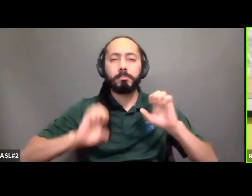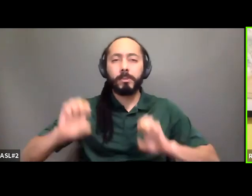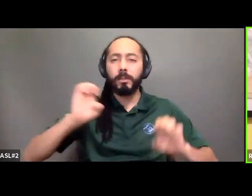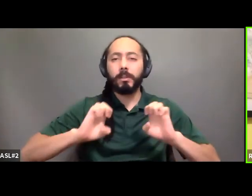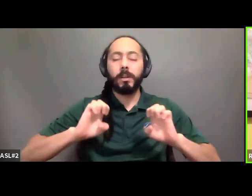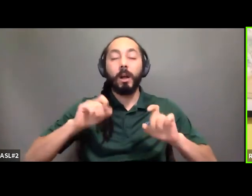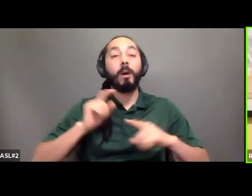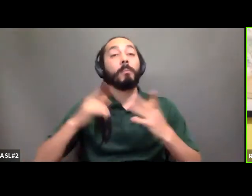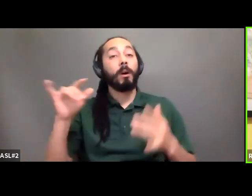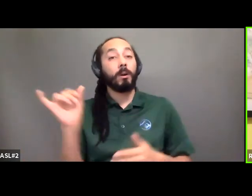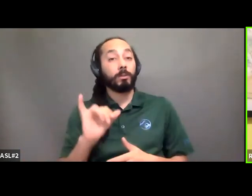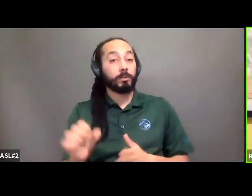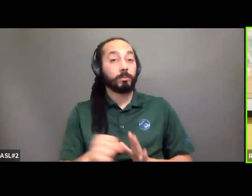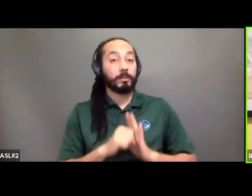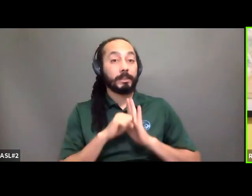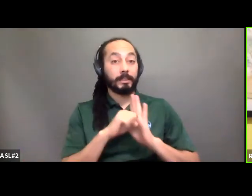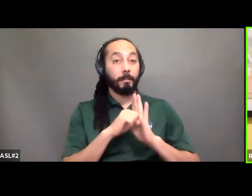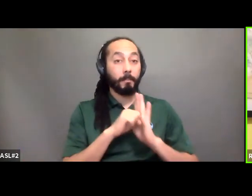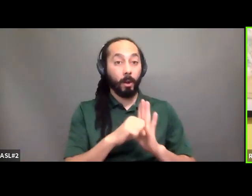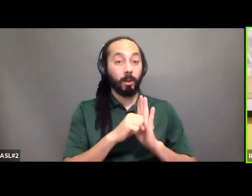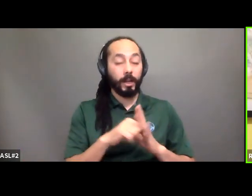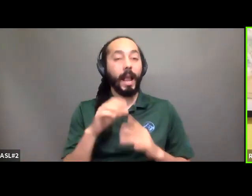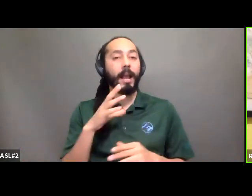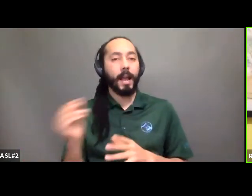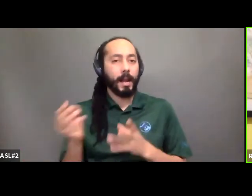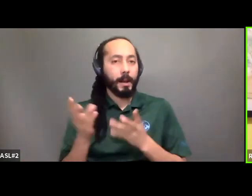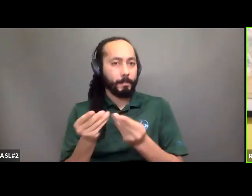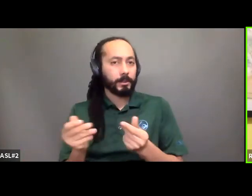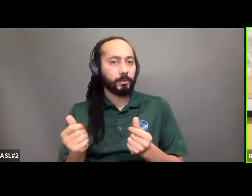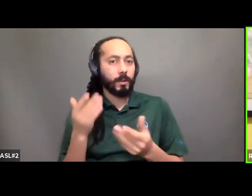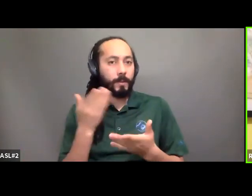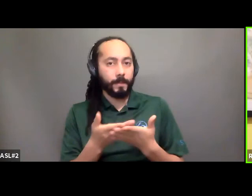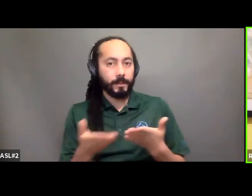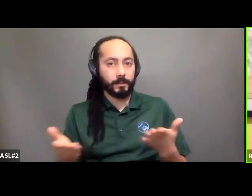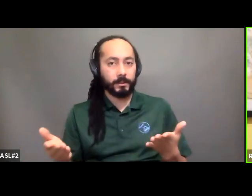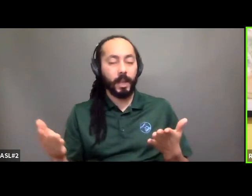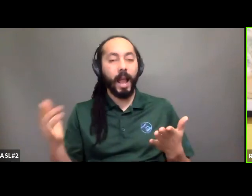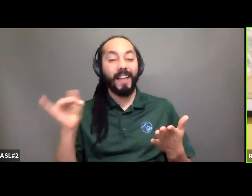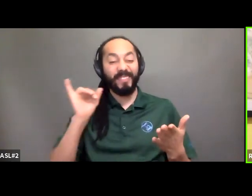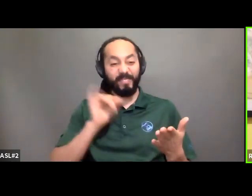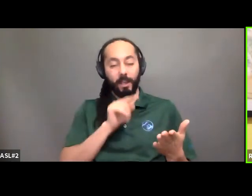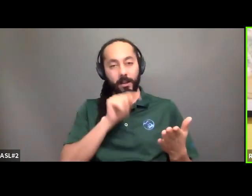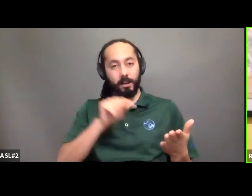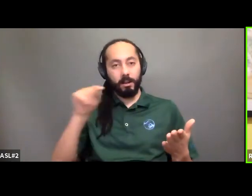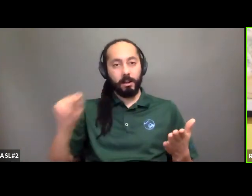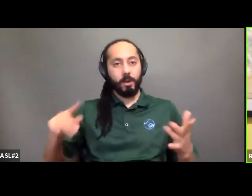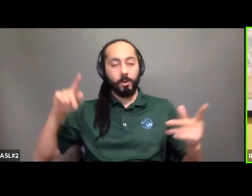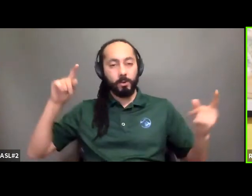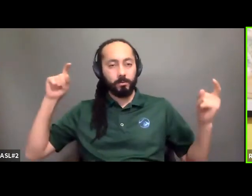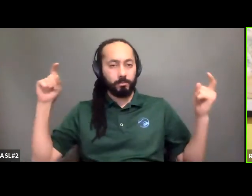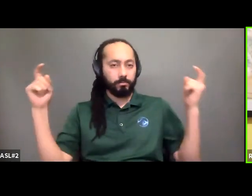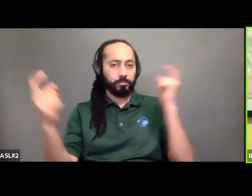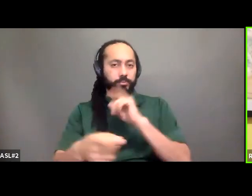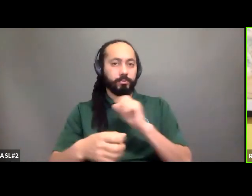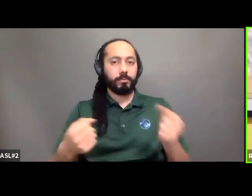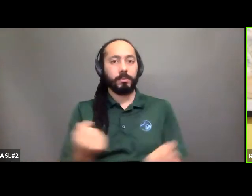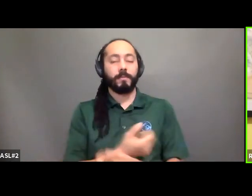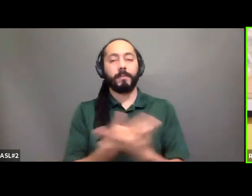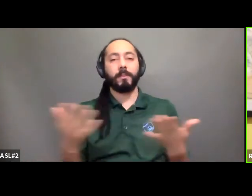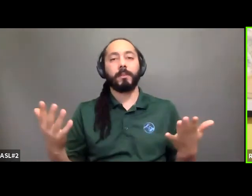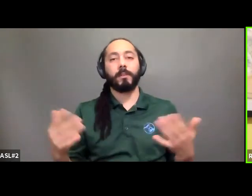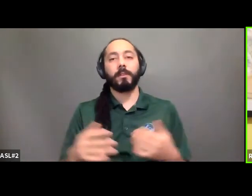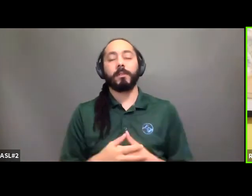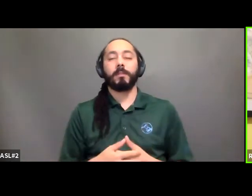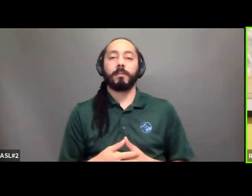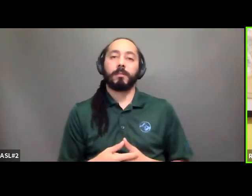material infrastructures on and through which we change everything. I want to thank Deb